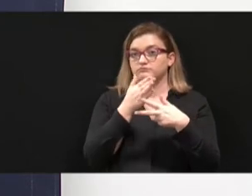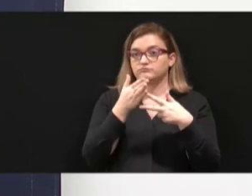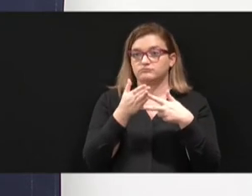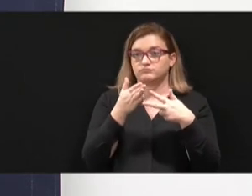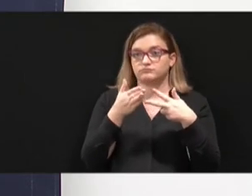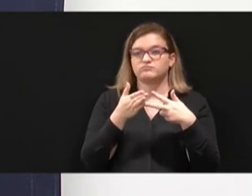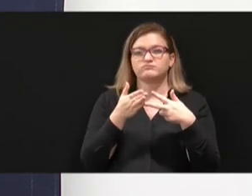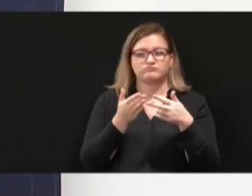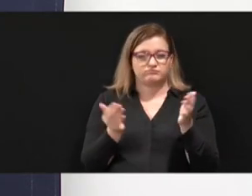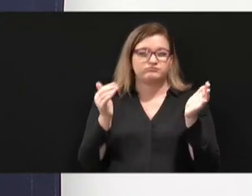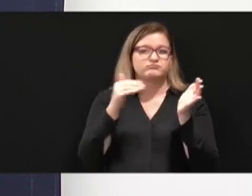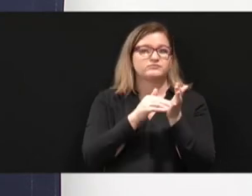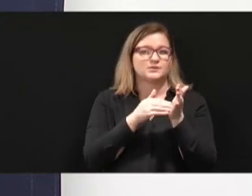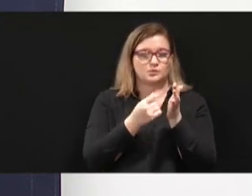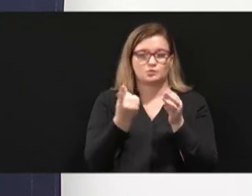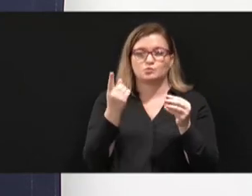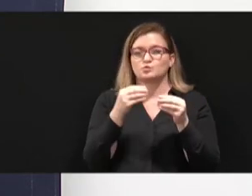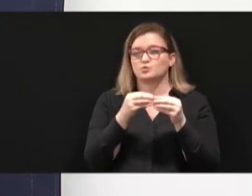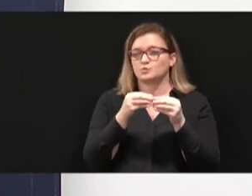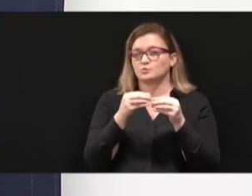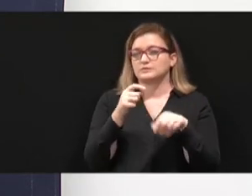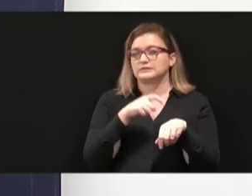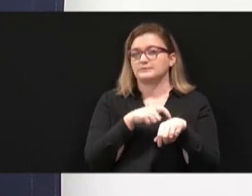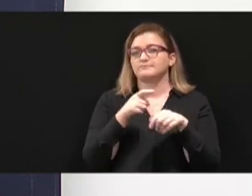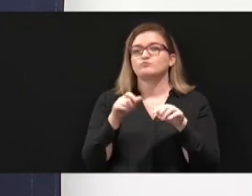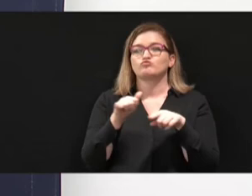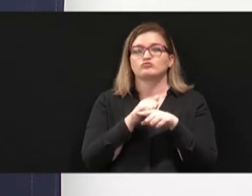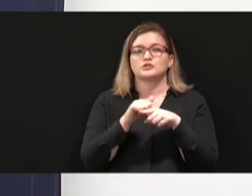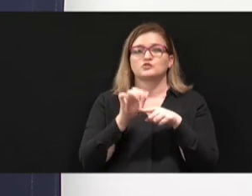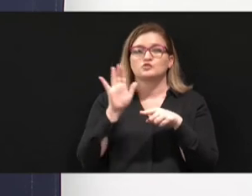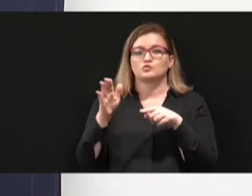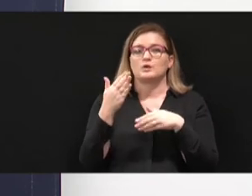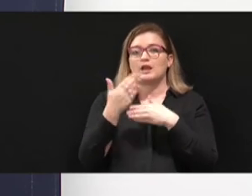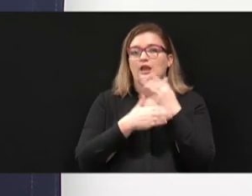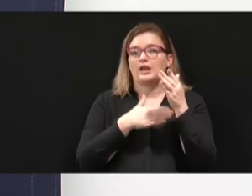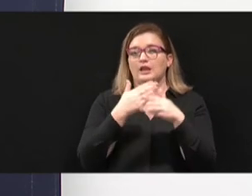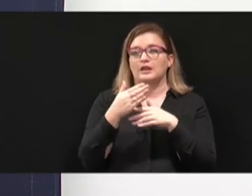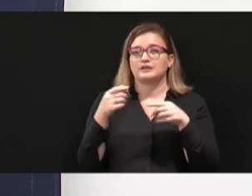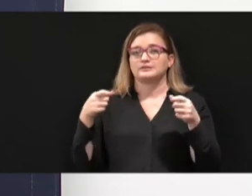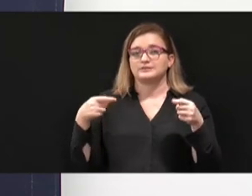Okay, let's do those one more, and let's everybody practice the hand signals, okay?